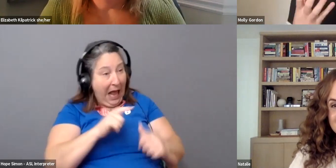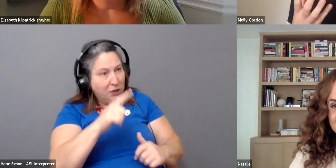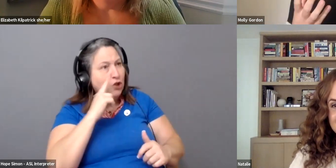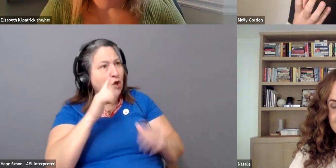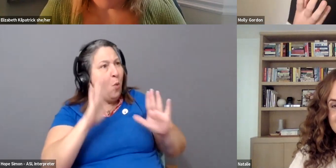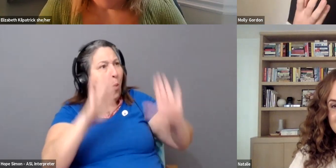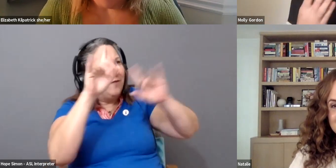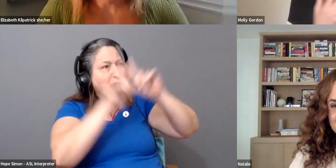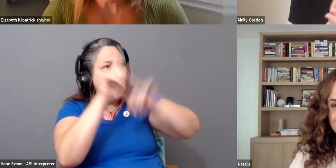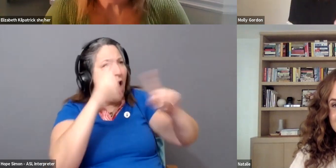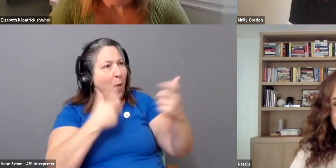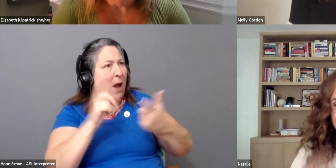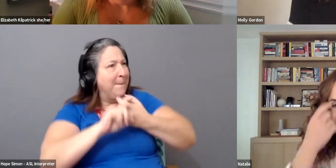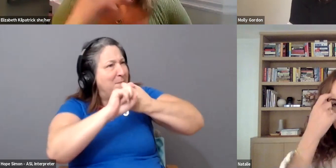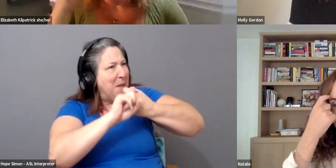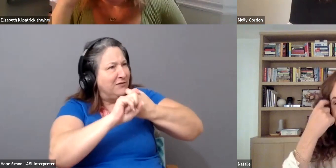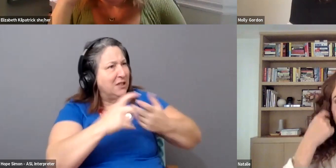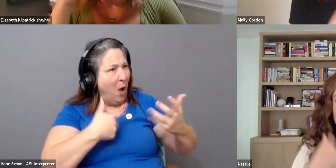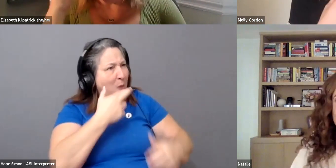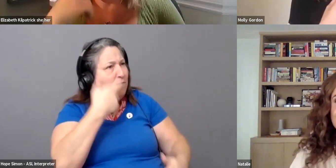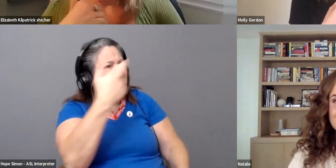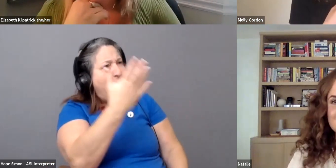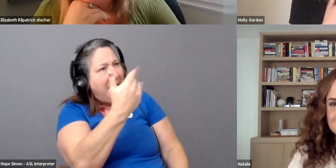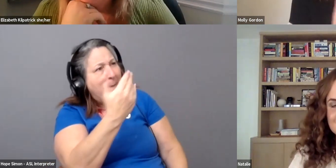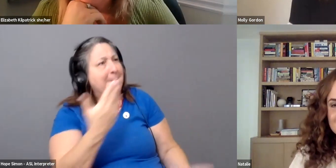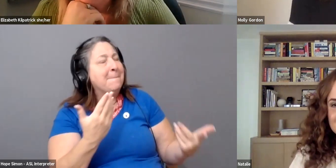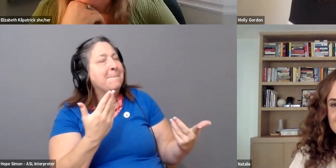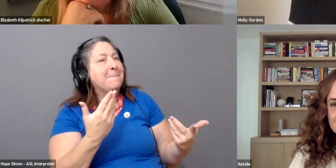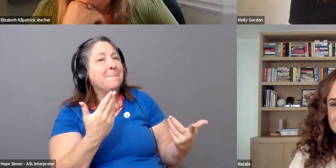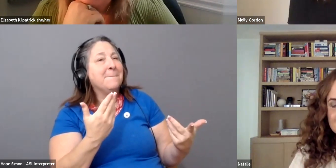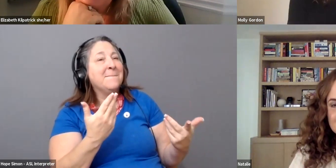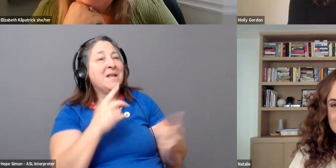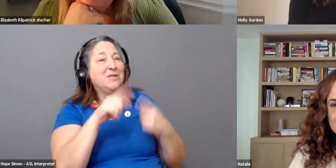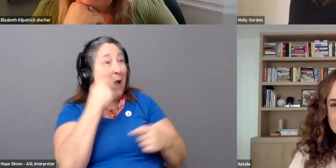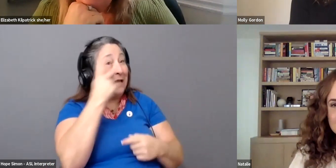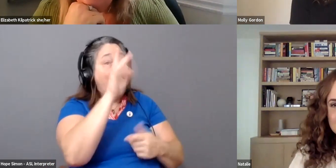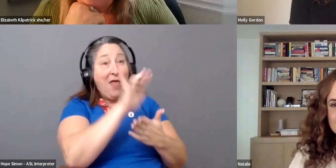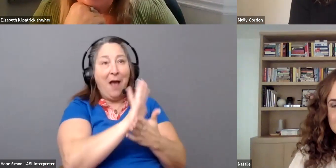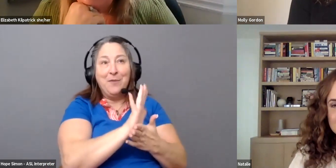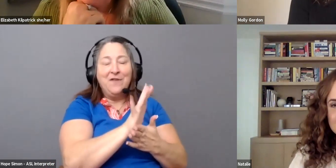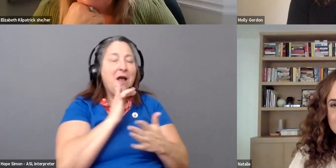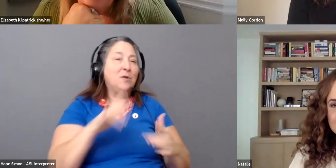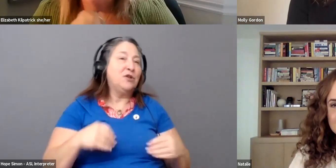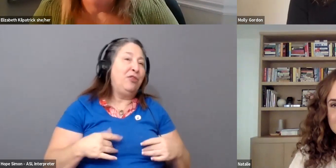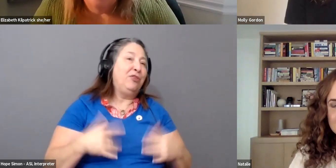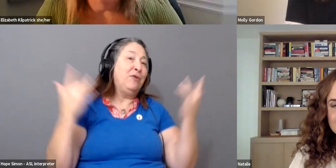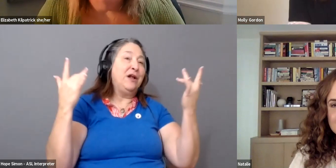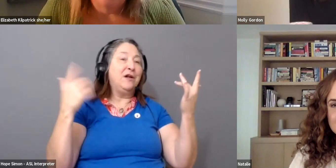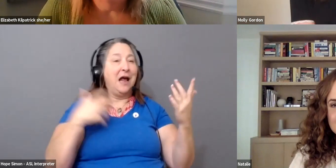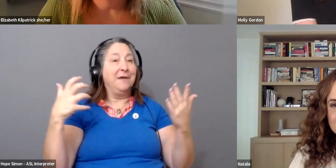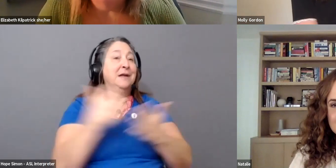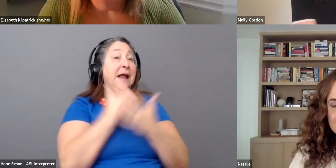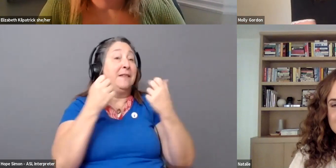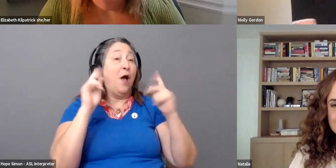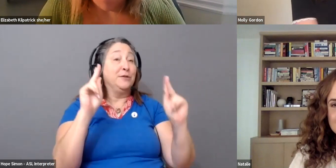I need to be her best friend. So when I saw that in the movie, I was just so thrilled that I would get the opportunity to work with